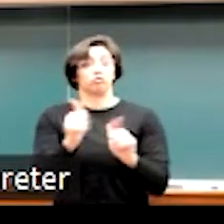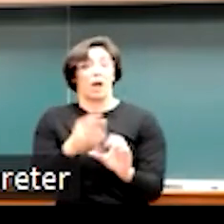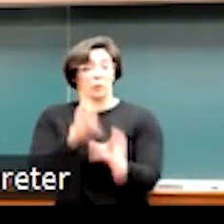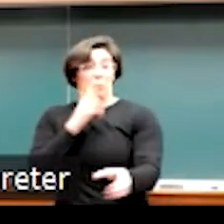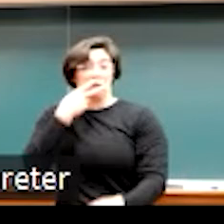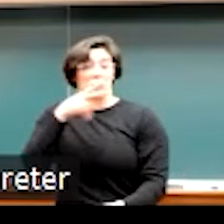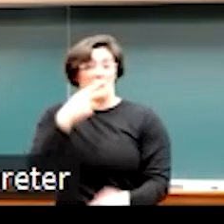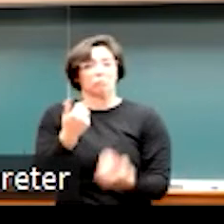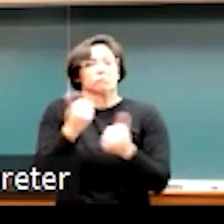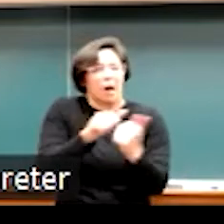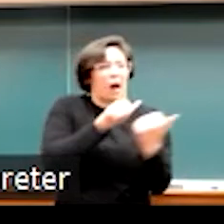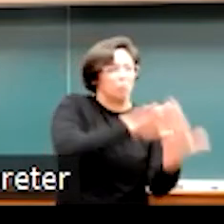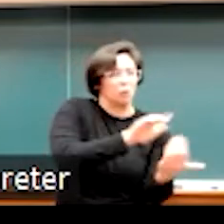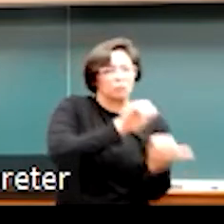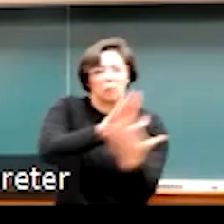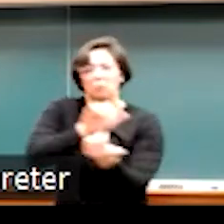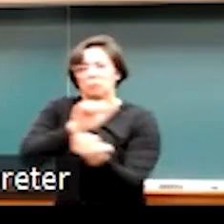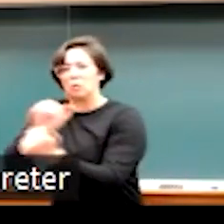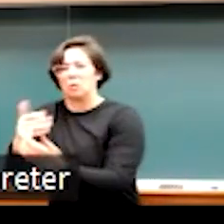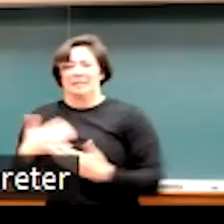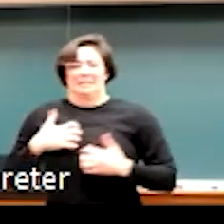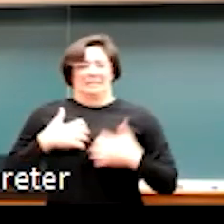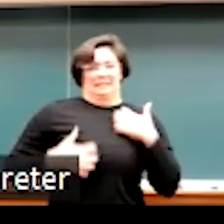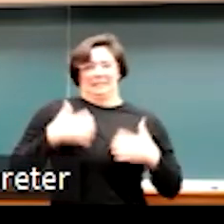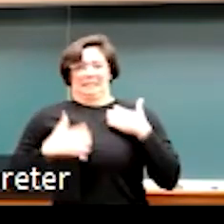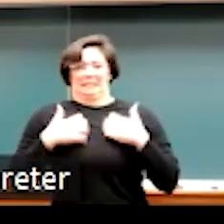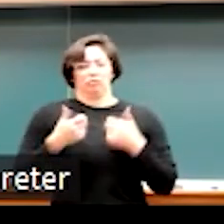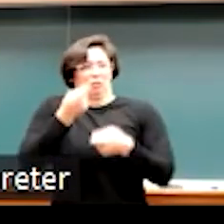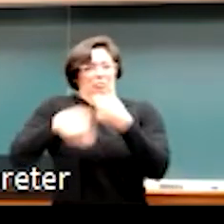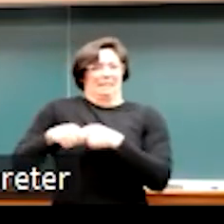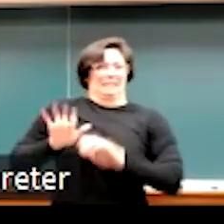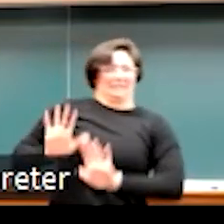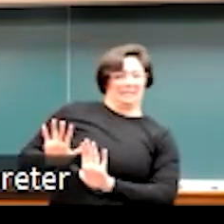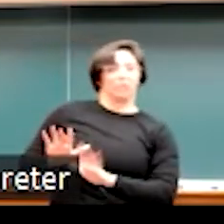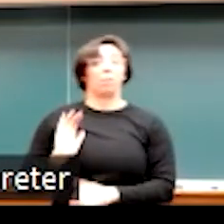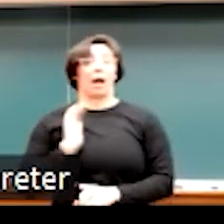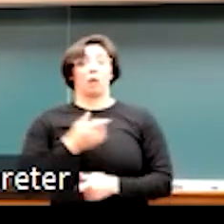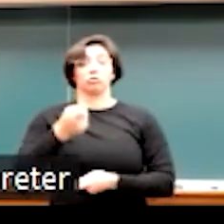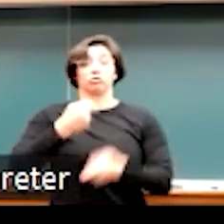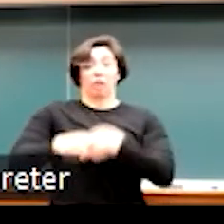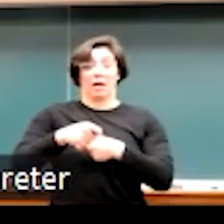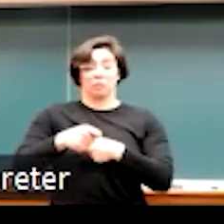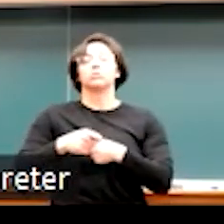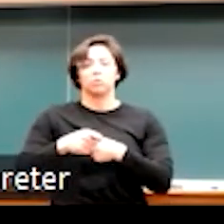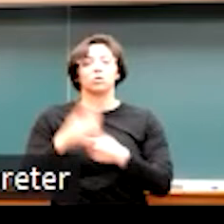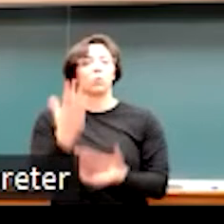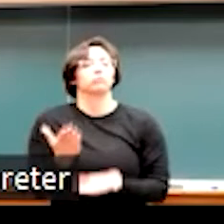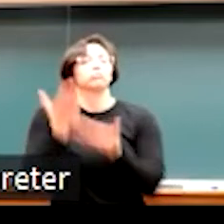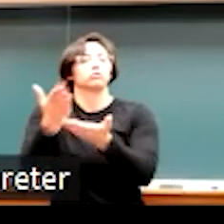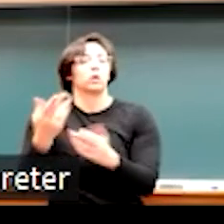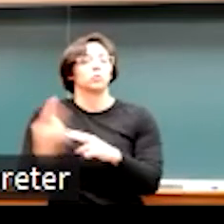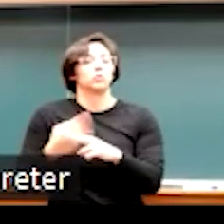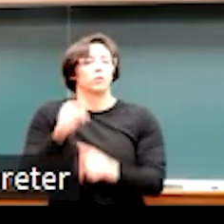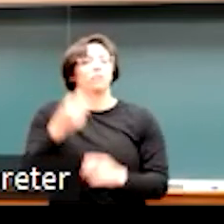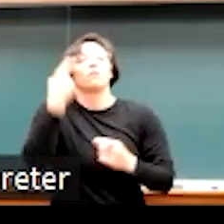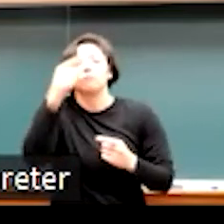quitting. And some of them actually have bad feelings about nicotine replacement. But our difference, our change, is that we want to suggest using